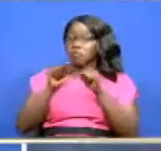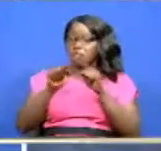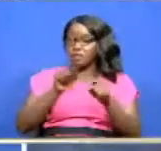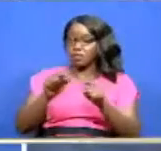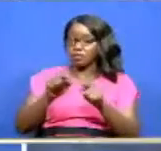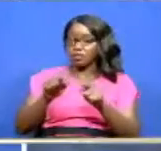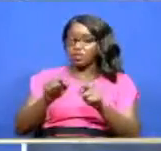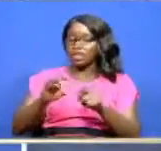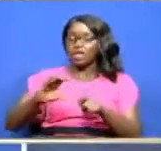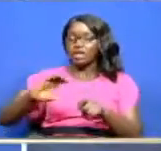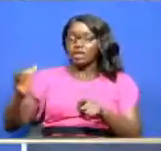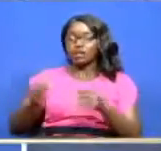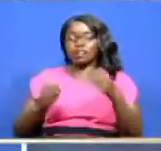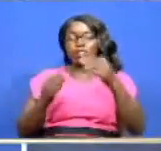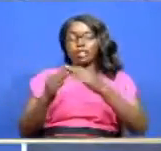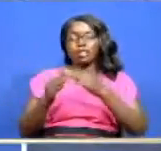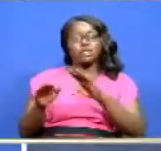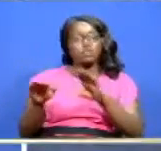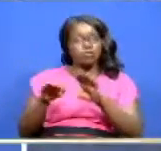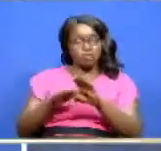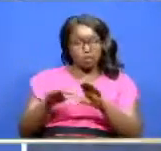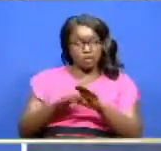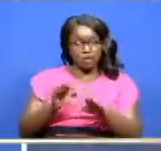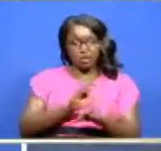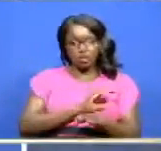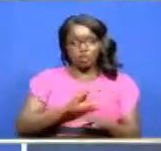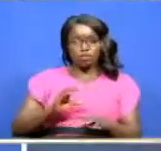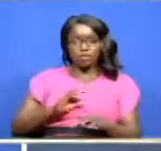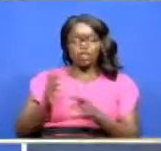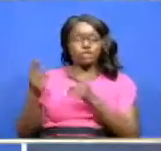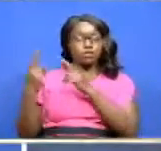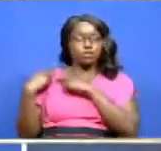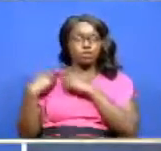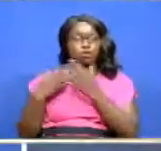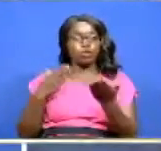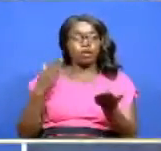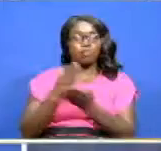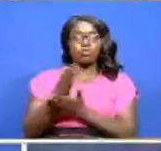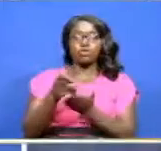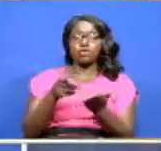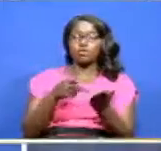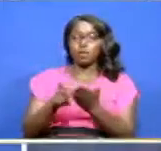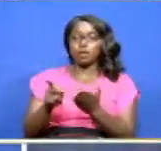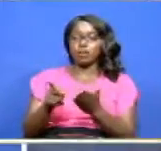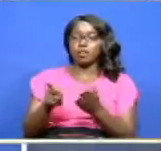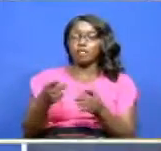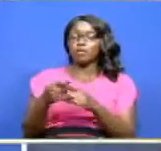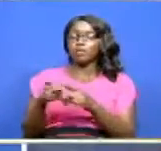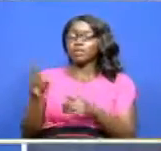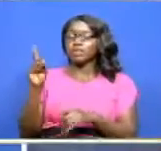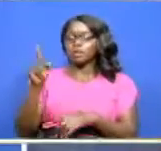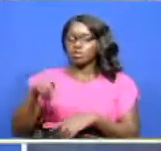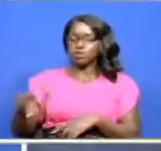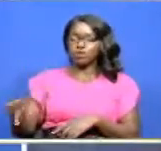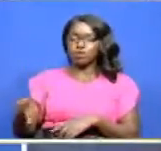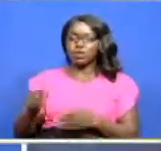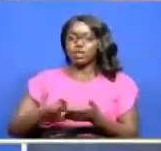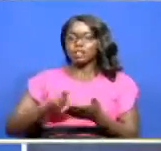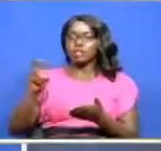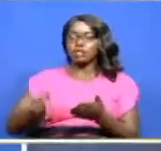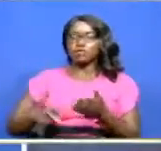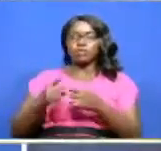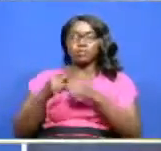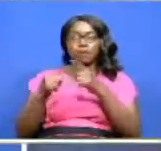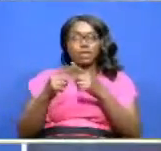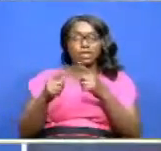of water and sanitization, who he says was responsible for approving payments. Meanwhile, the DPP has dropped the murder case